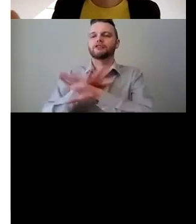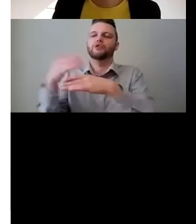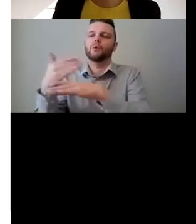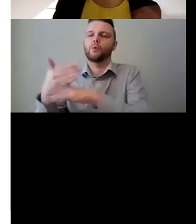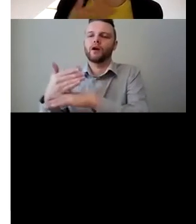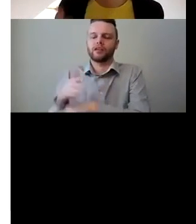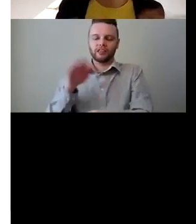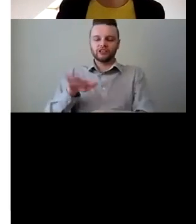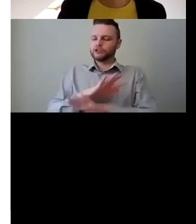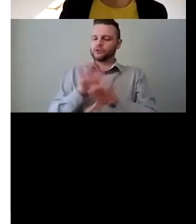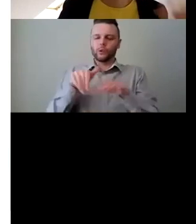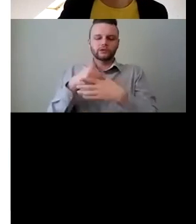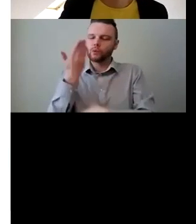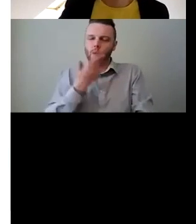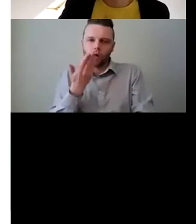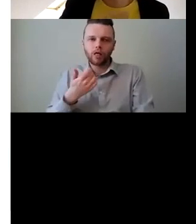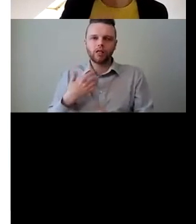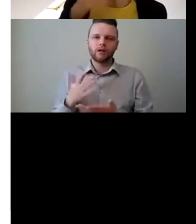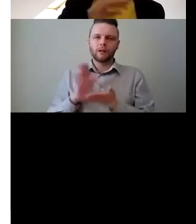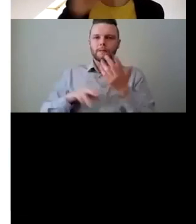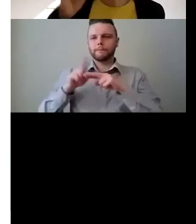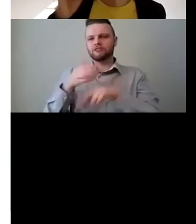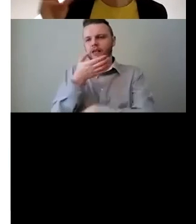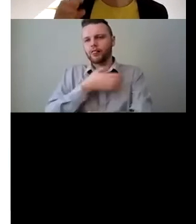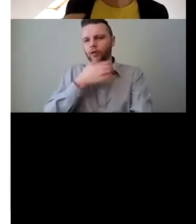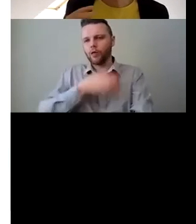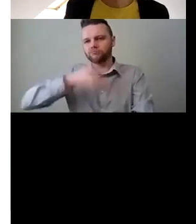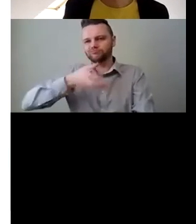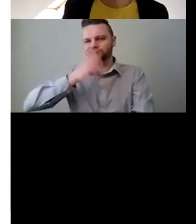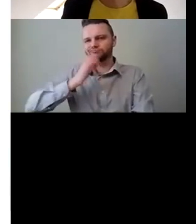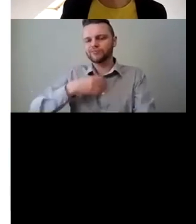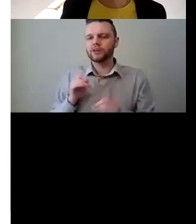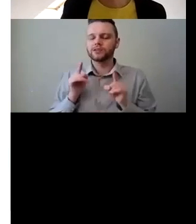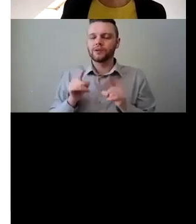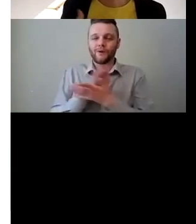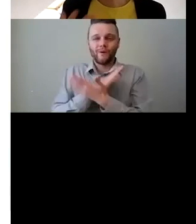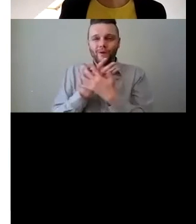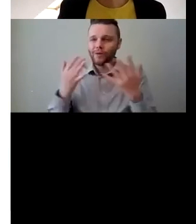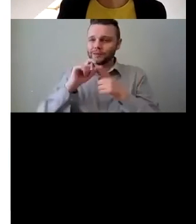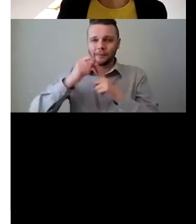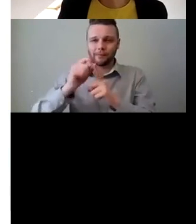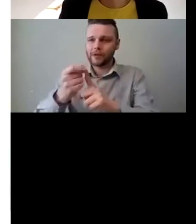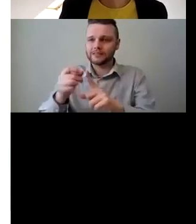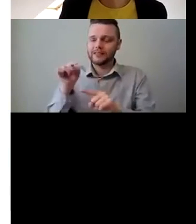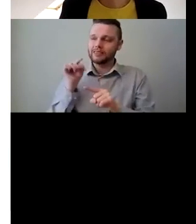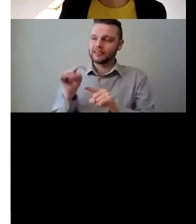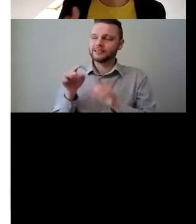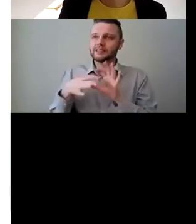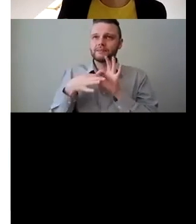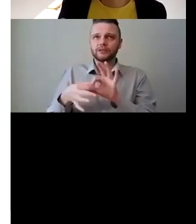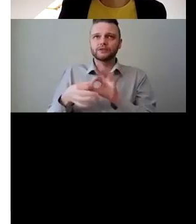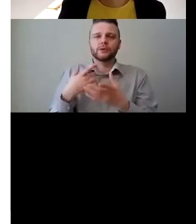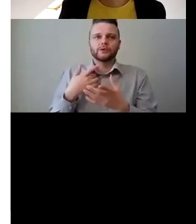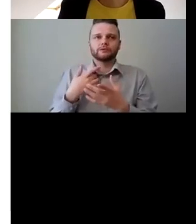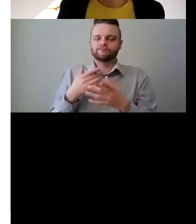school, or parents alcoholic, all these little points will be actually used just to kind of picture